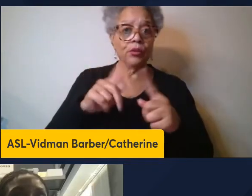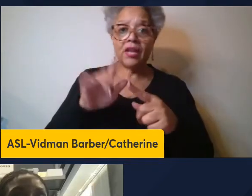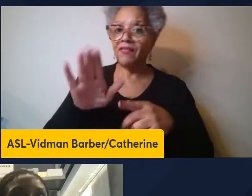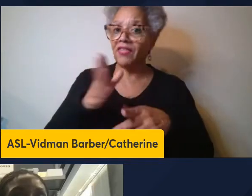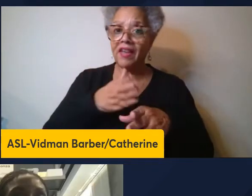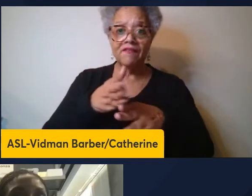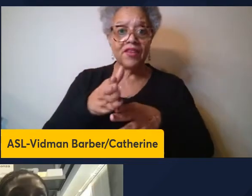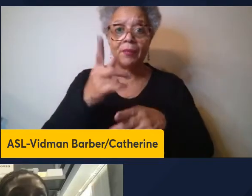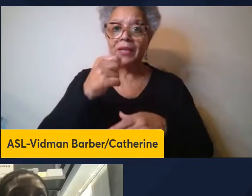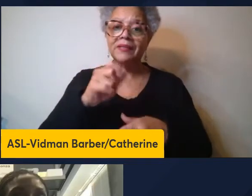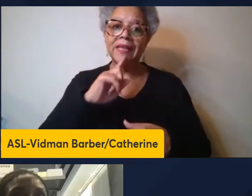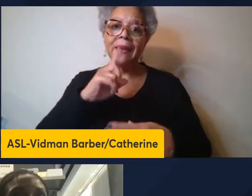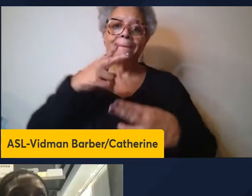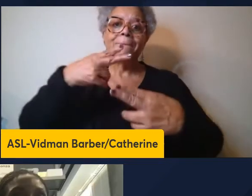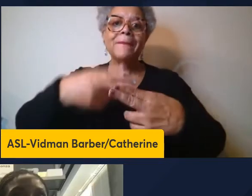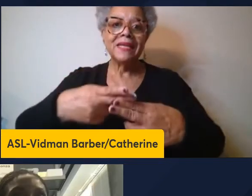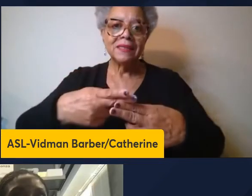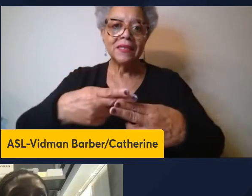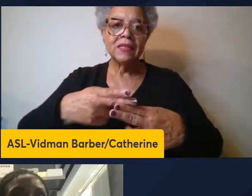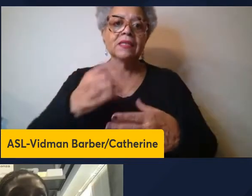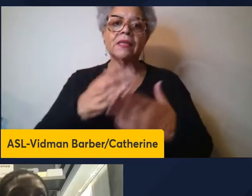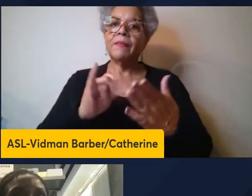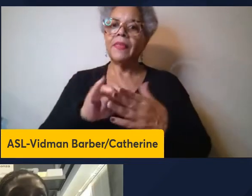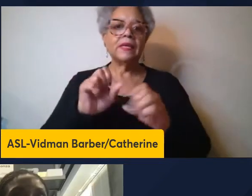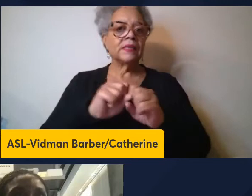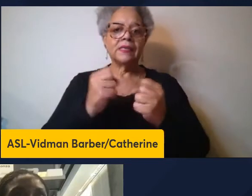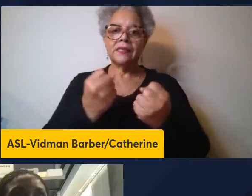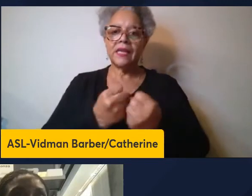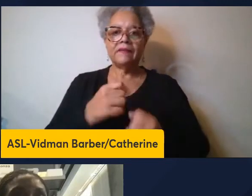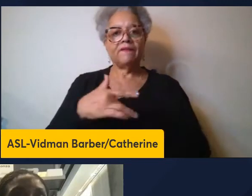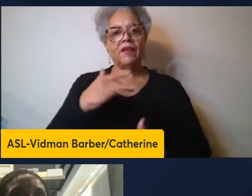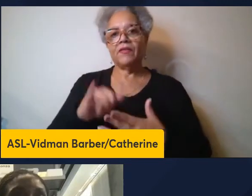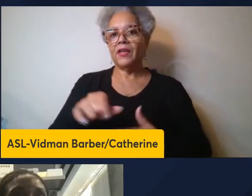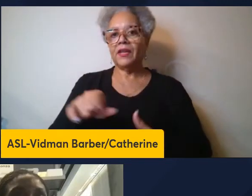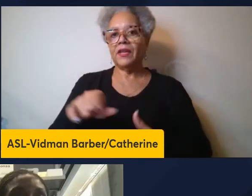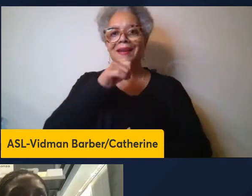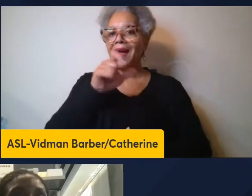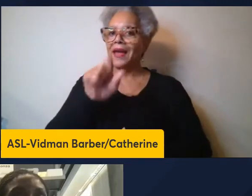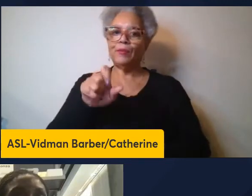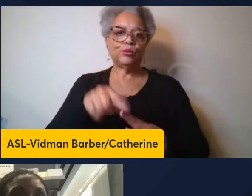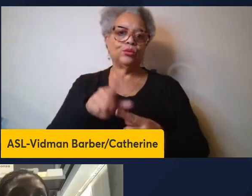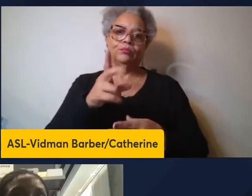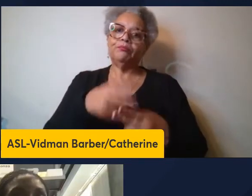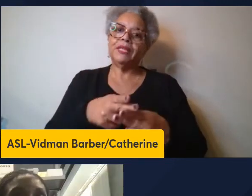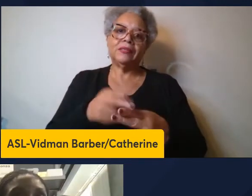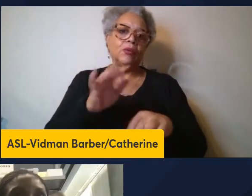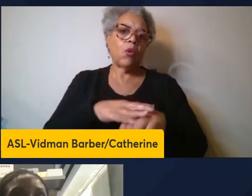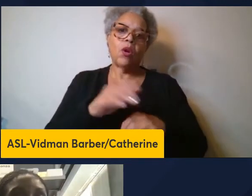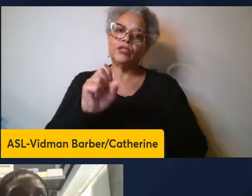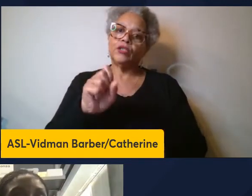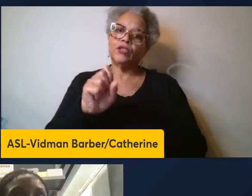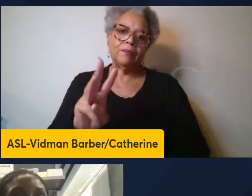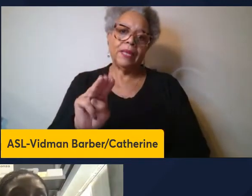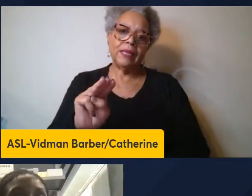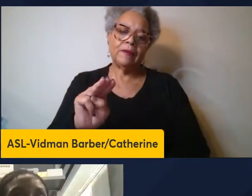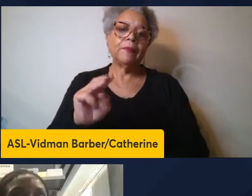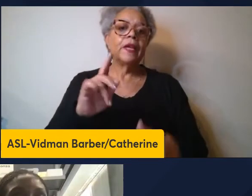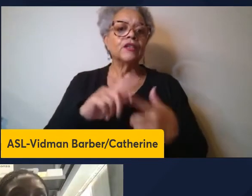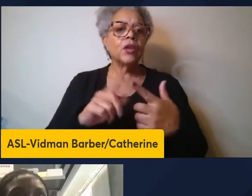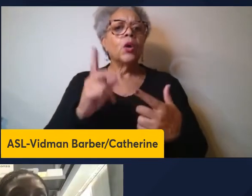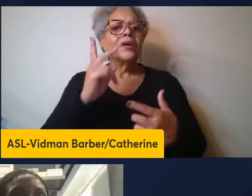mentioned something that society deemed them not to be able to mention, right? So I always say, just see